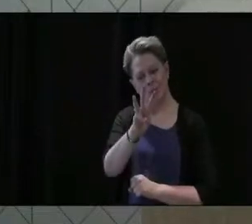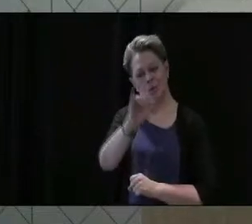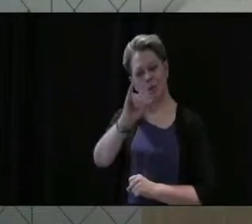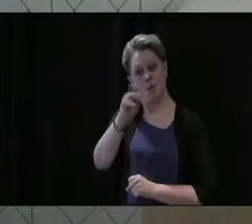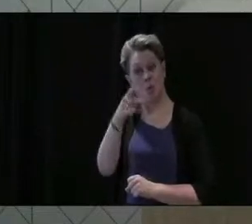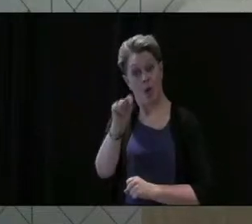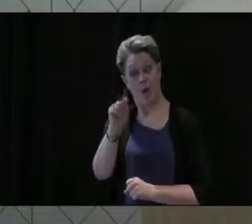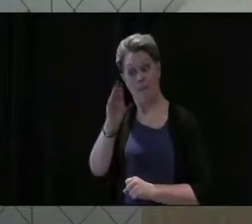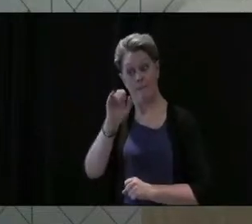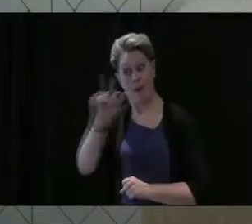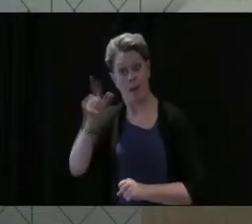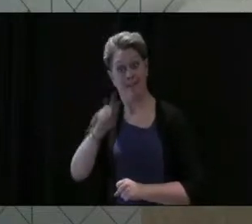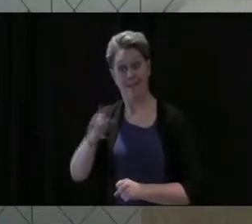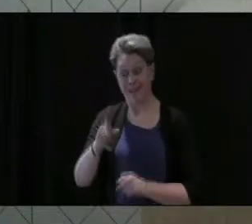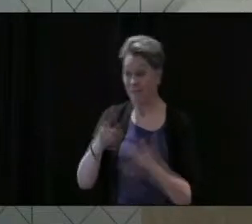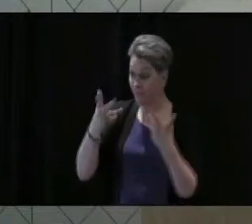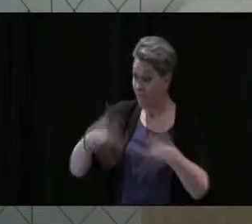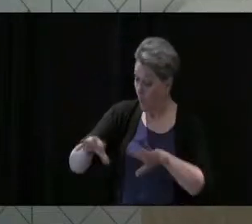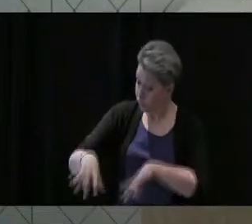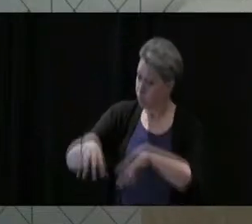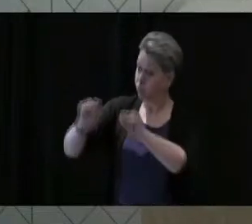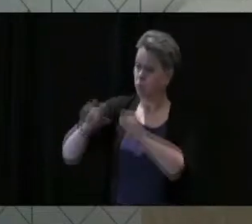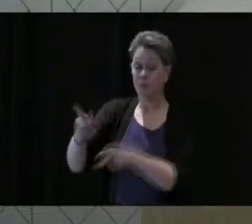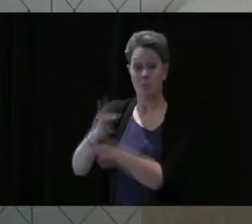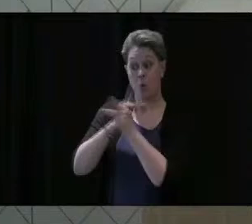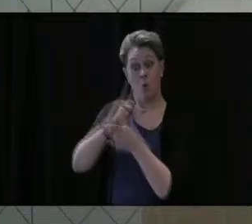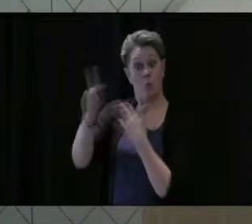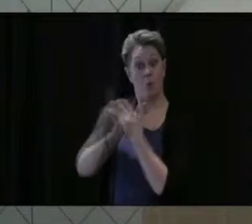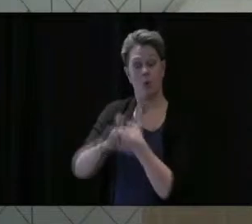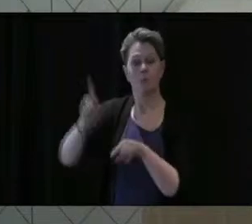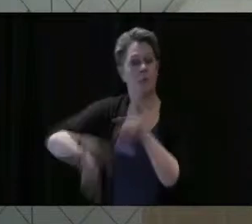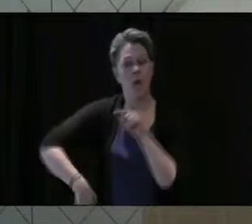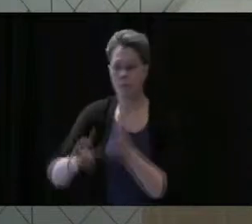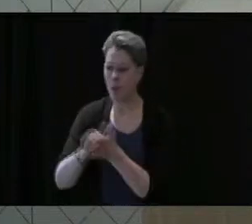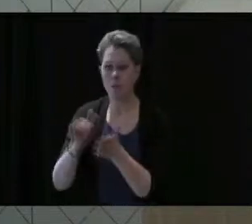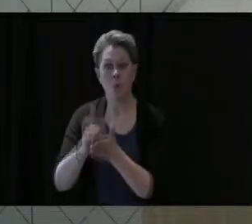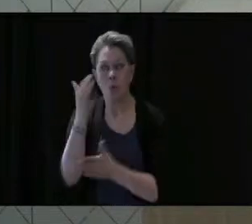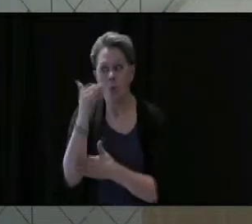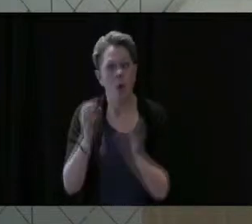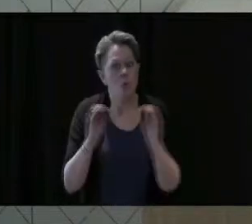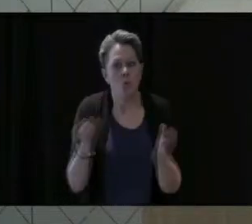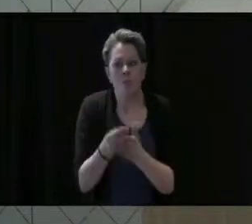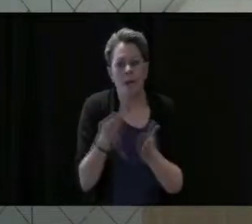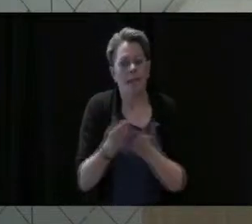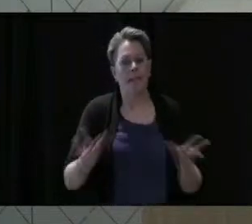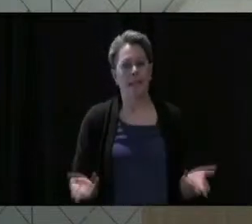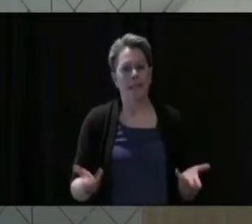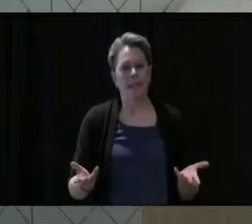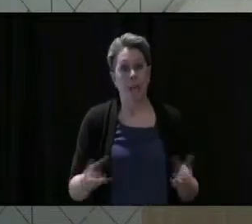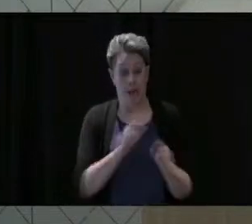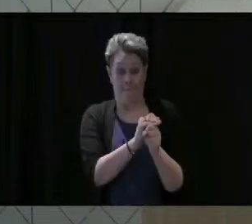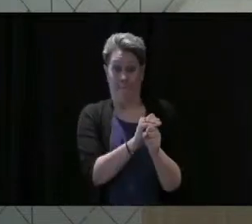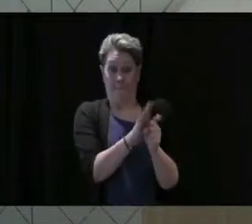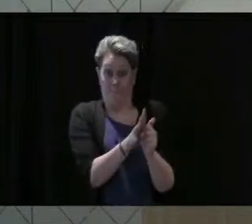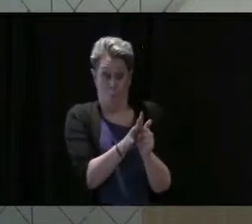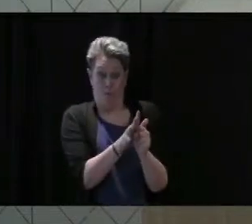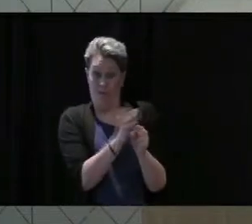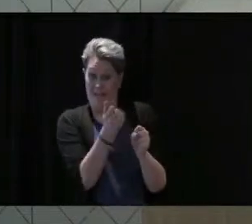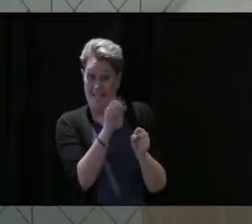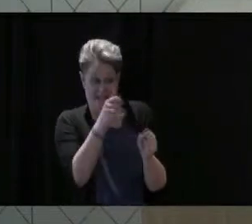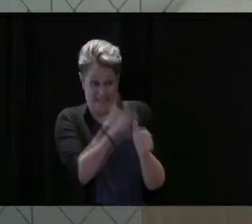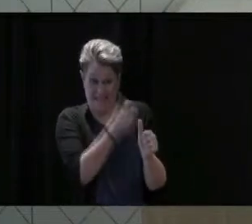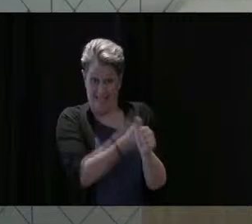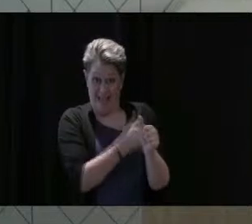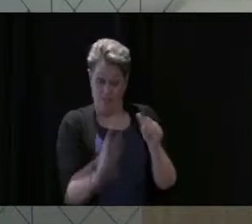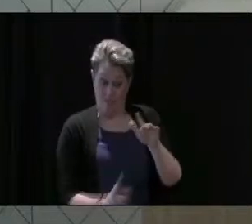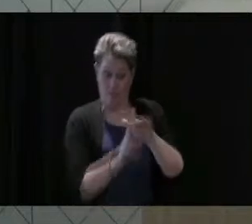borrowing program. We had no money. If not for the onset of the pandemic, which prompted the federal government